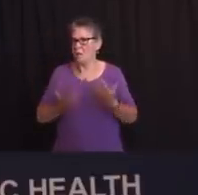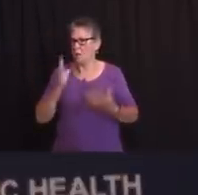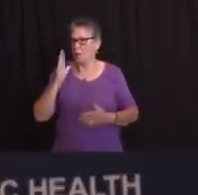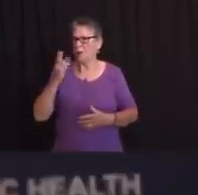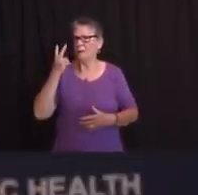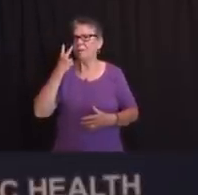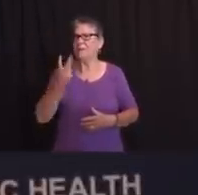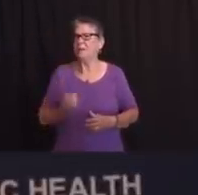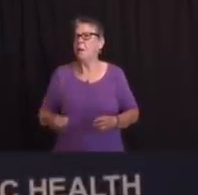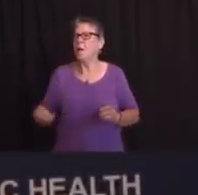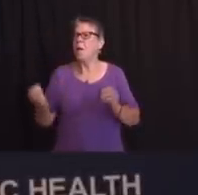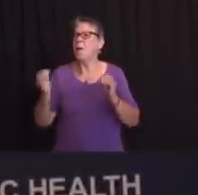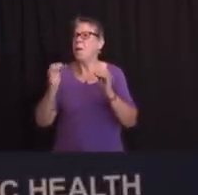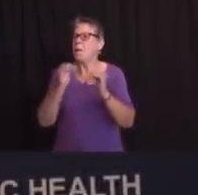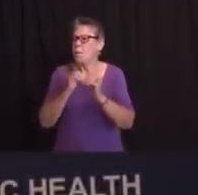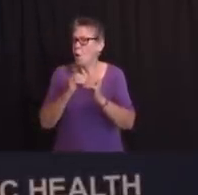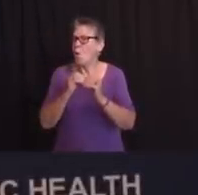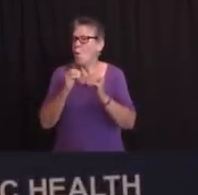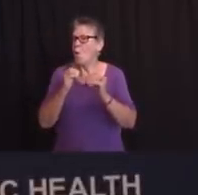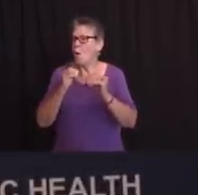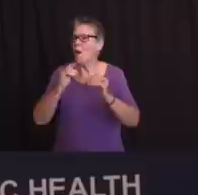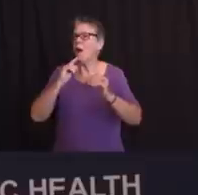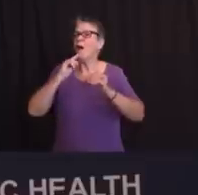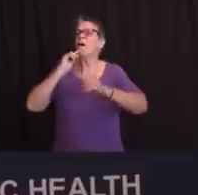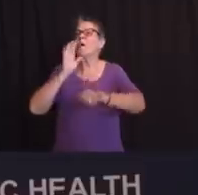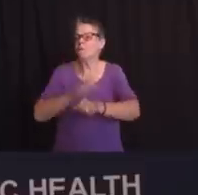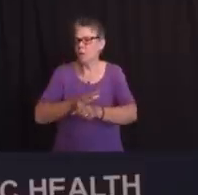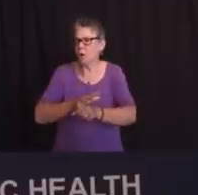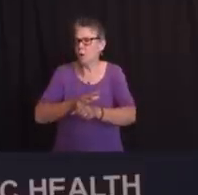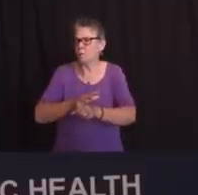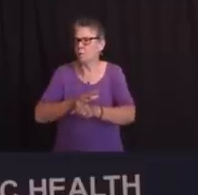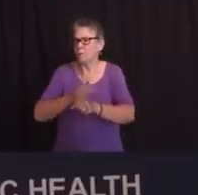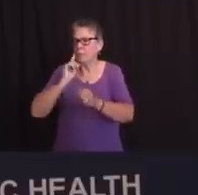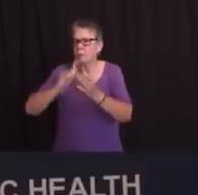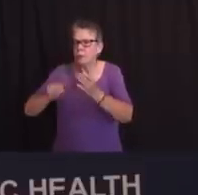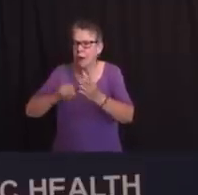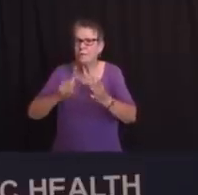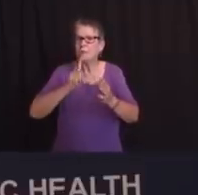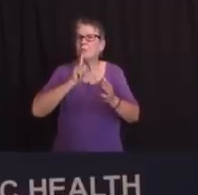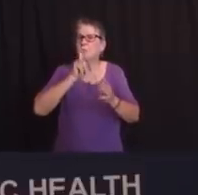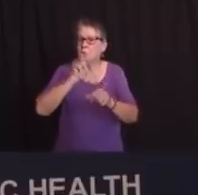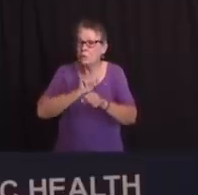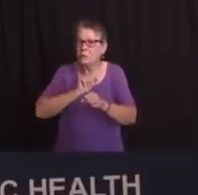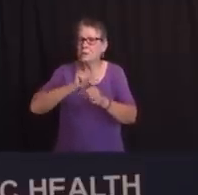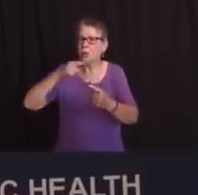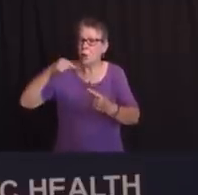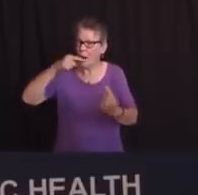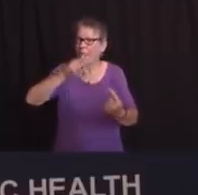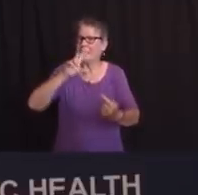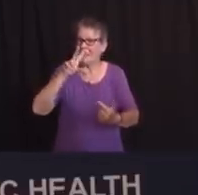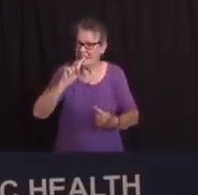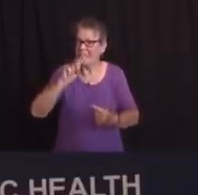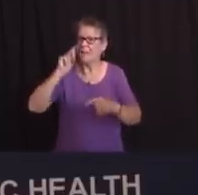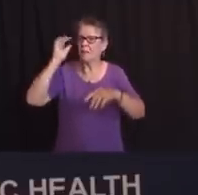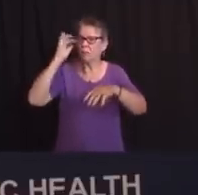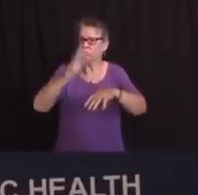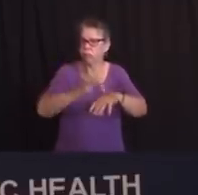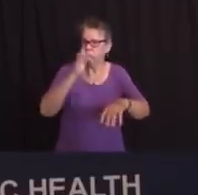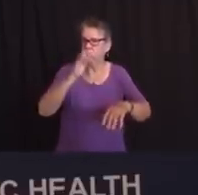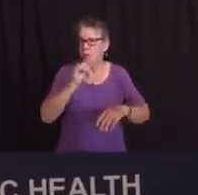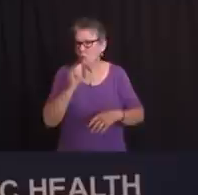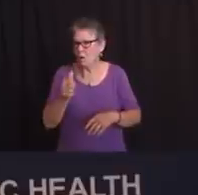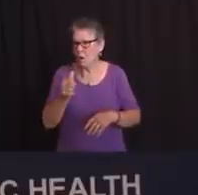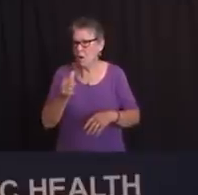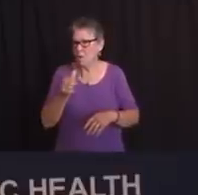our emergency management folks are waiting for the impacted counties to submit their initial damage assessments as we work through